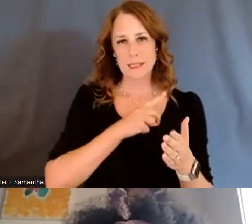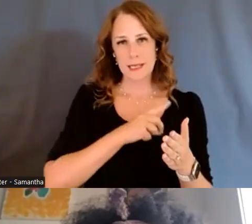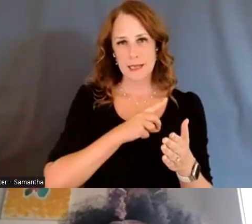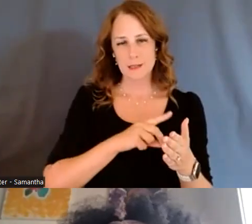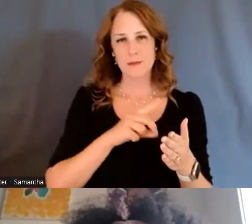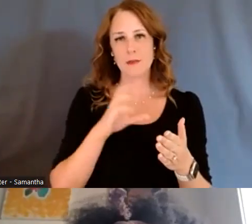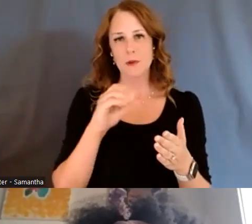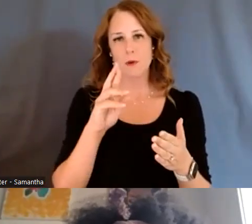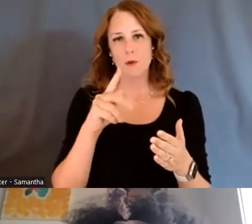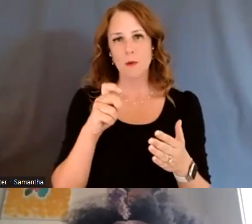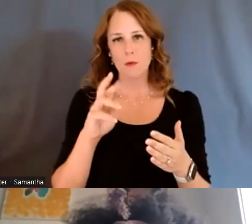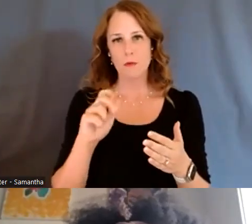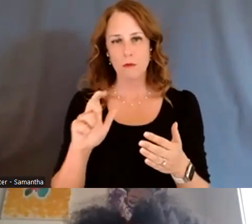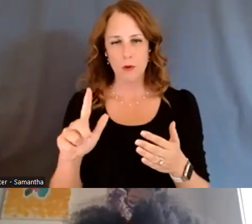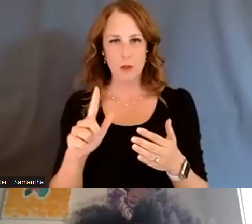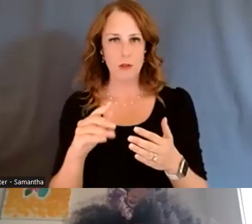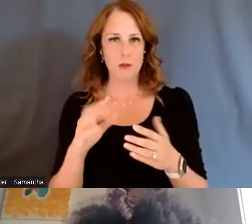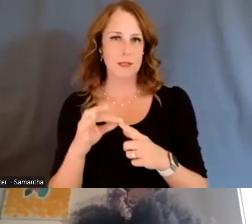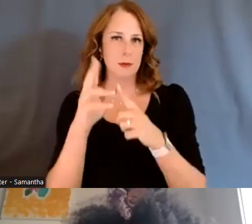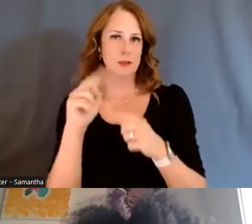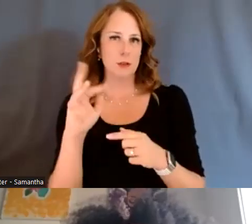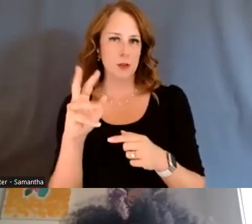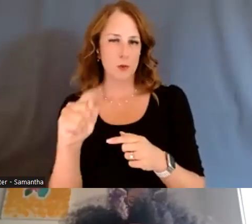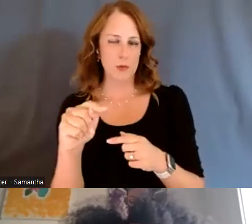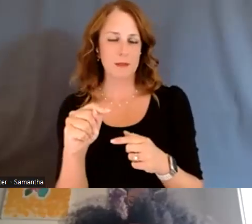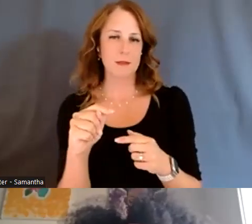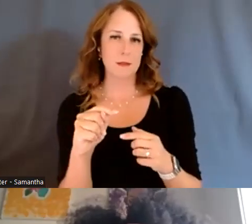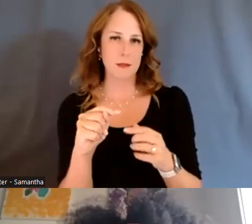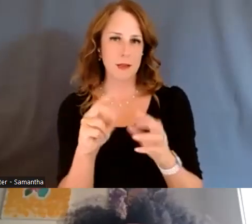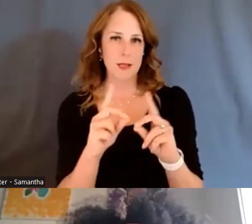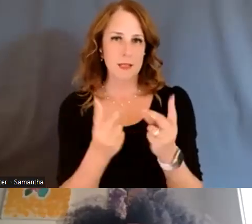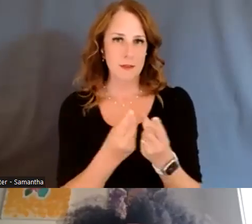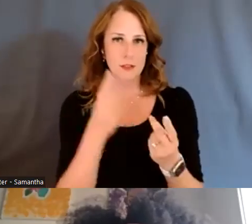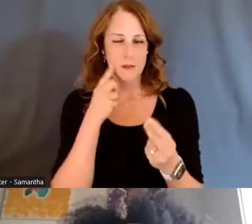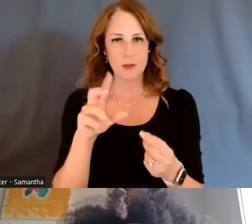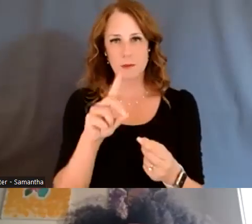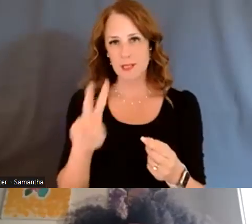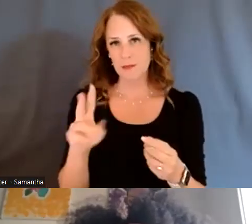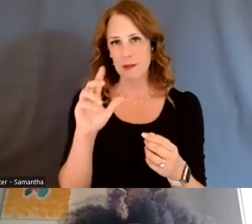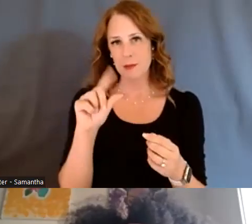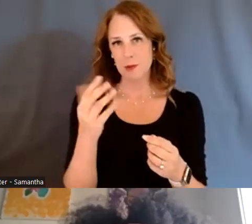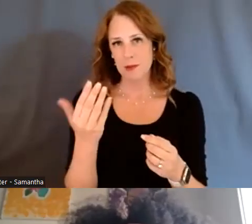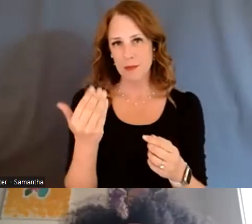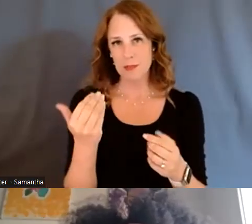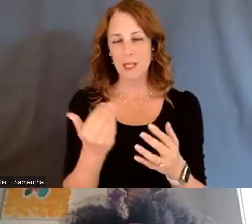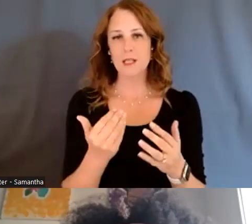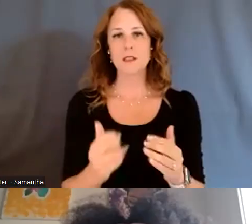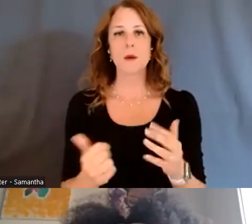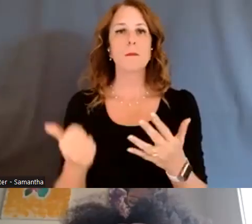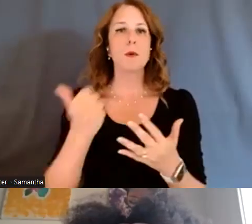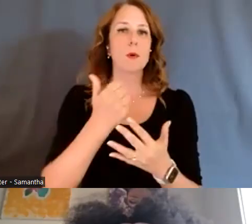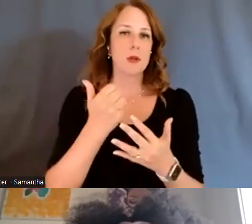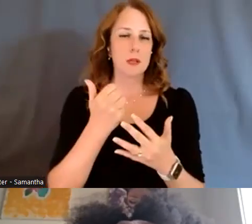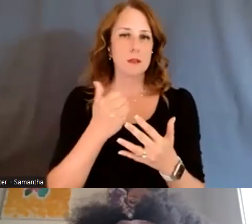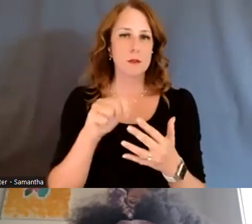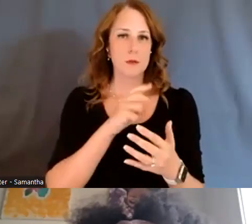Special Victims Unit Division in domestic violence in 2015. He was promoted to Detective Sergeant and took